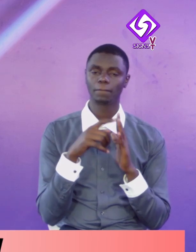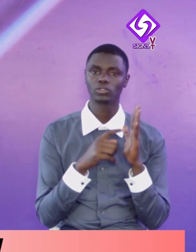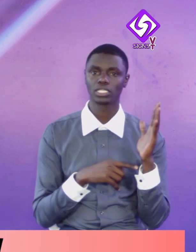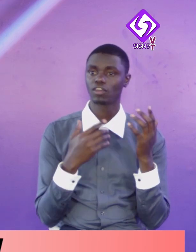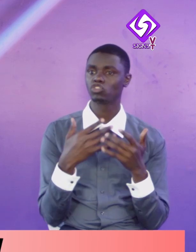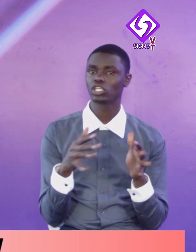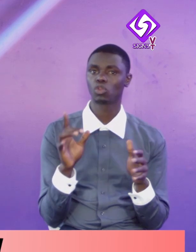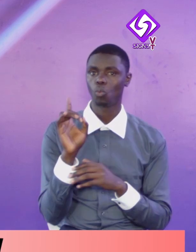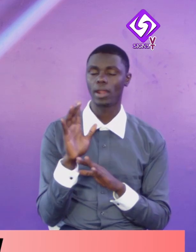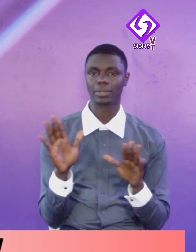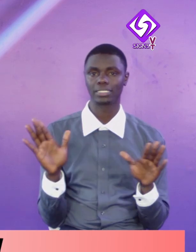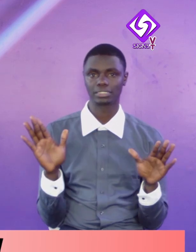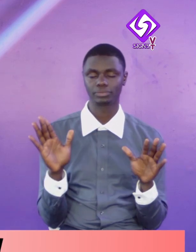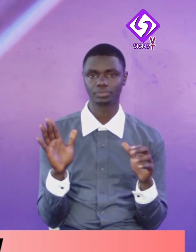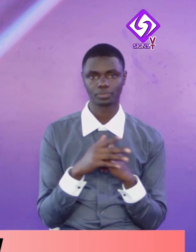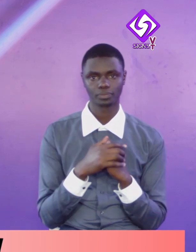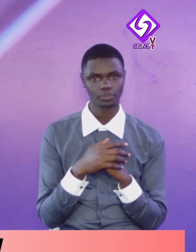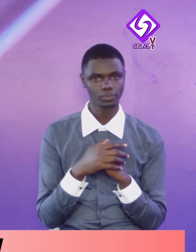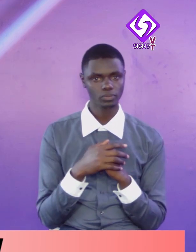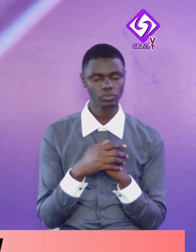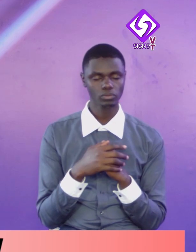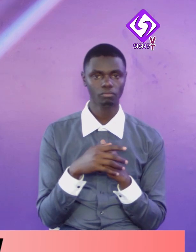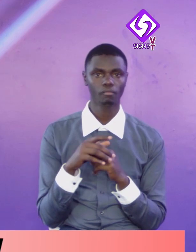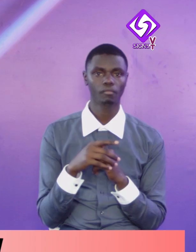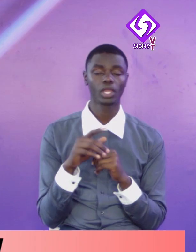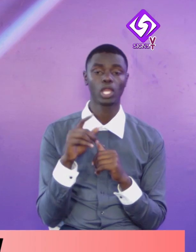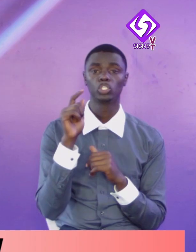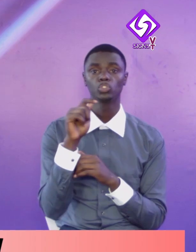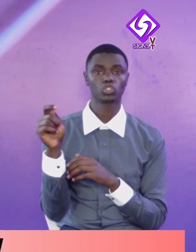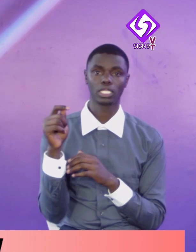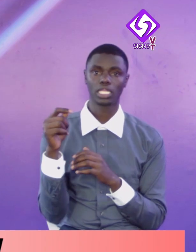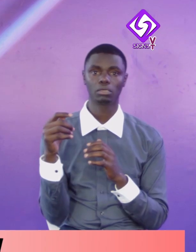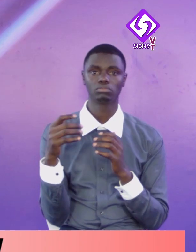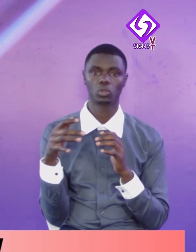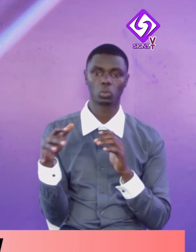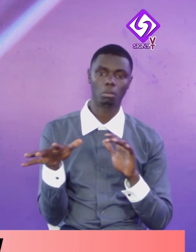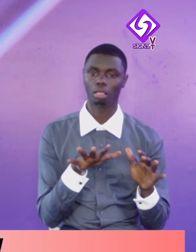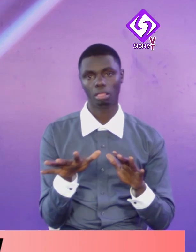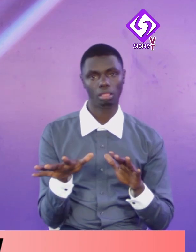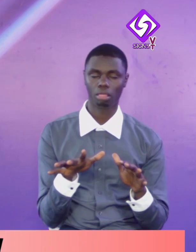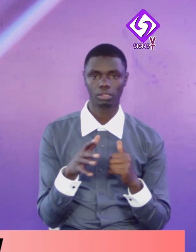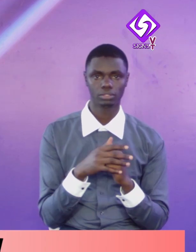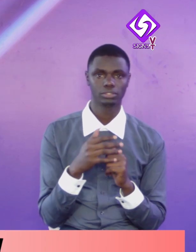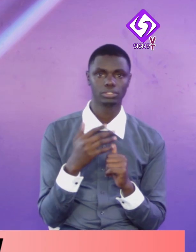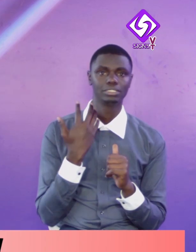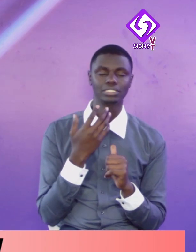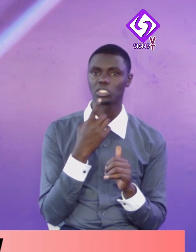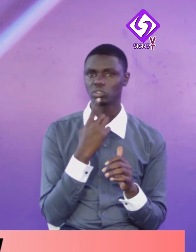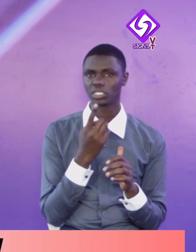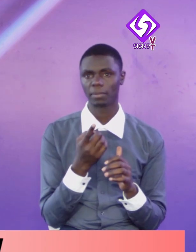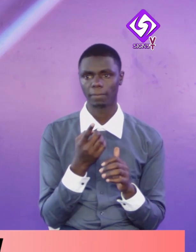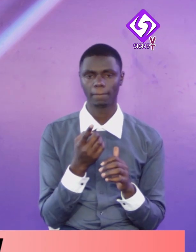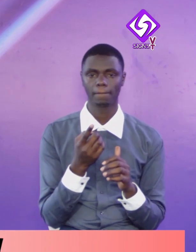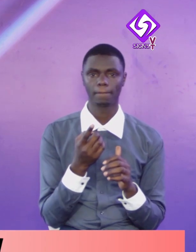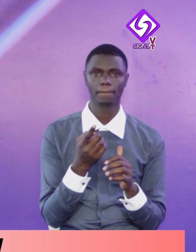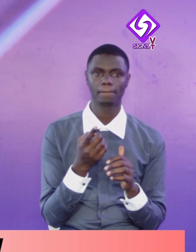game. Against Bodo Glimt, Liverpool, Tottenham fumbled. And I don't want to say that they